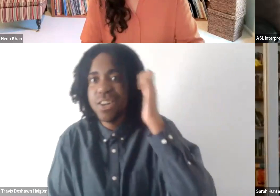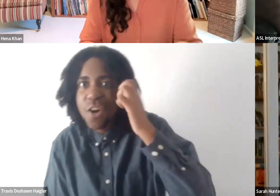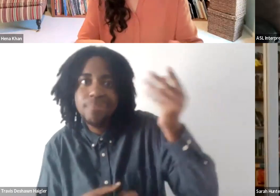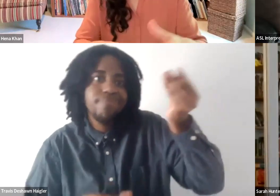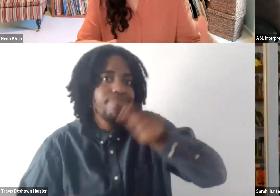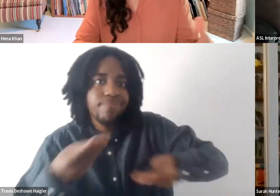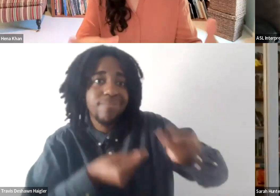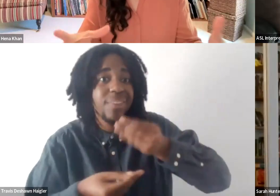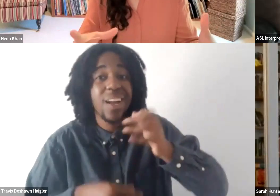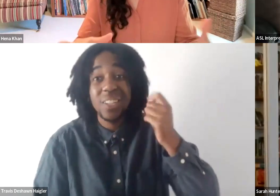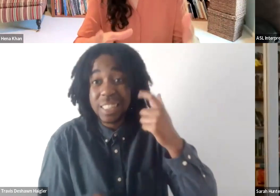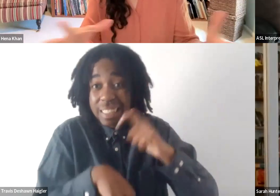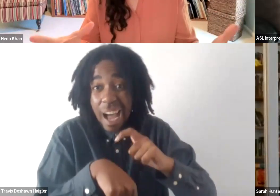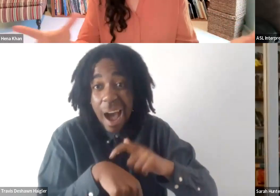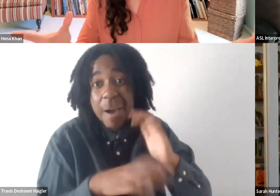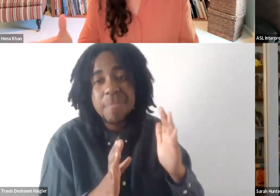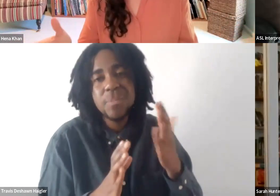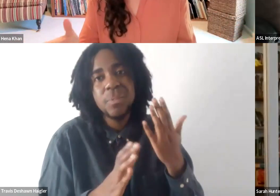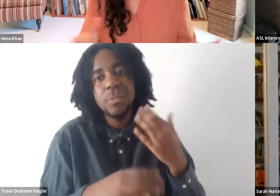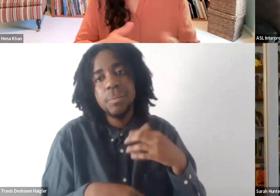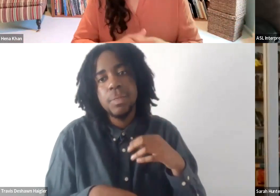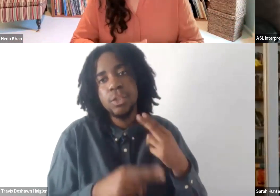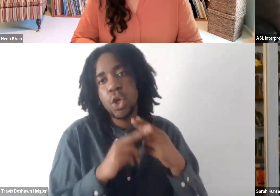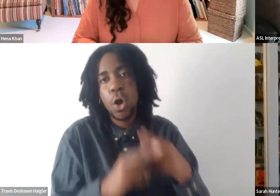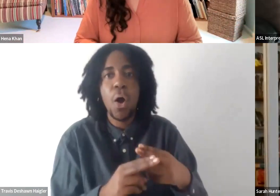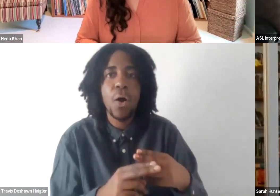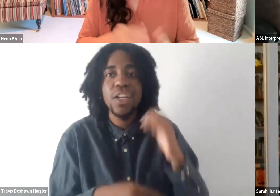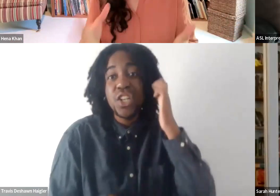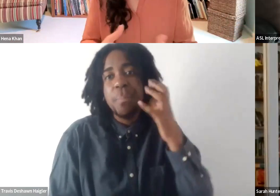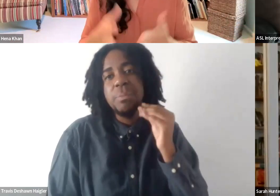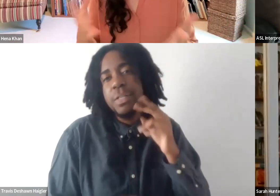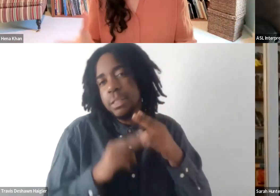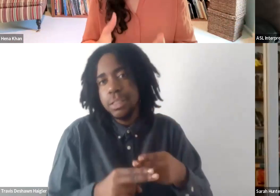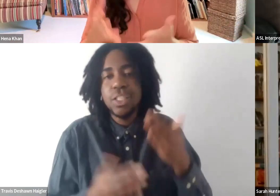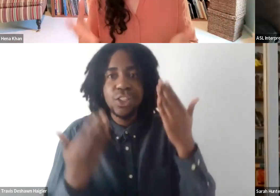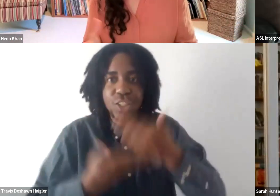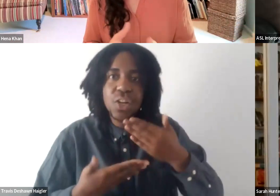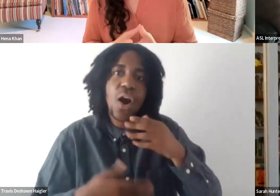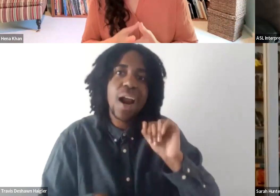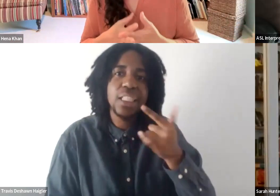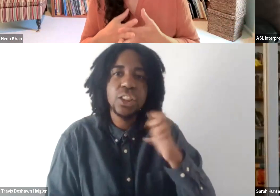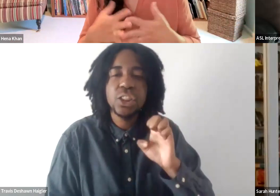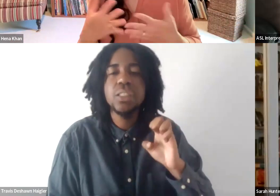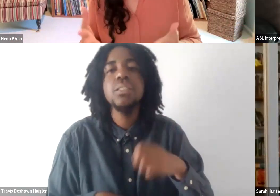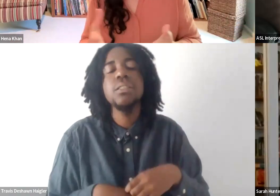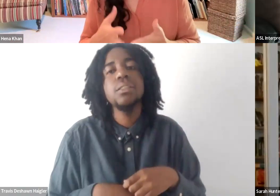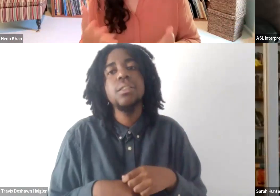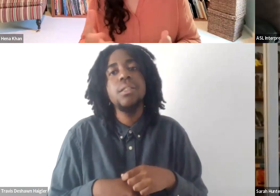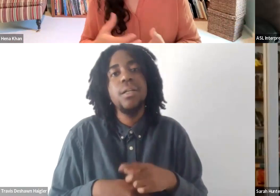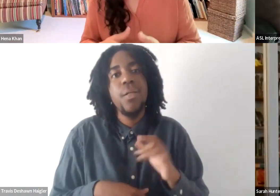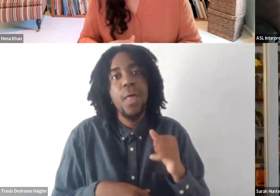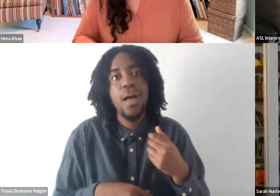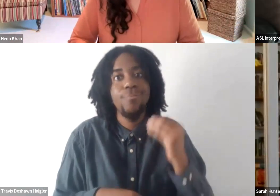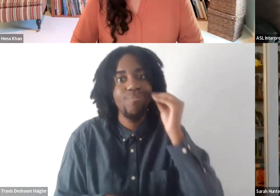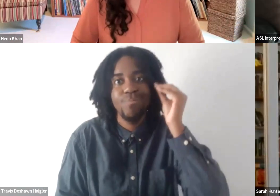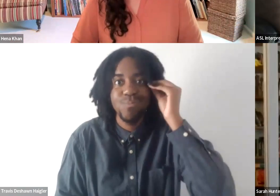that time was, you know, in the Dark Age, what we call the Dark Ages. And there was this flourishing of knowledge and research and